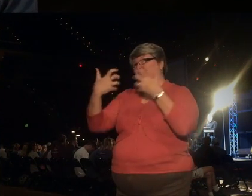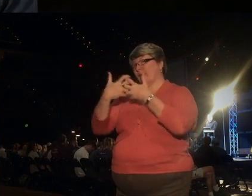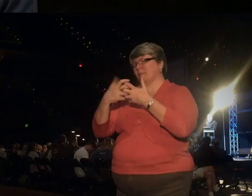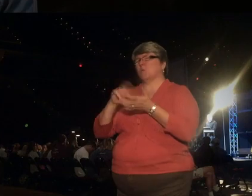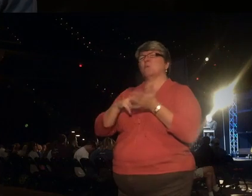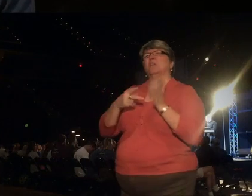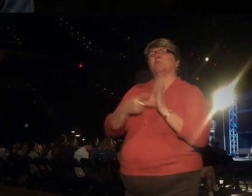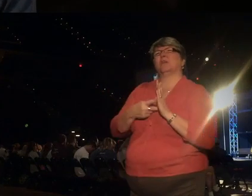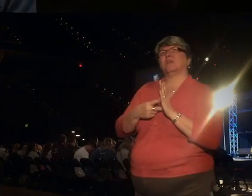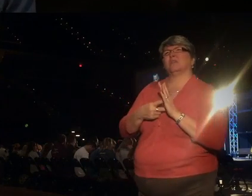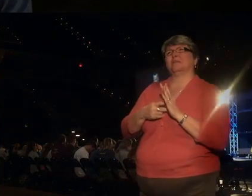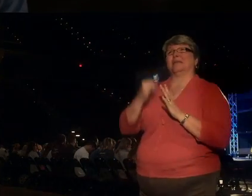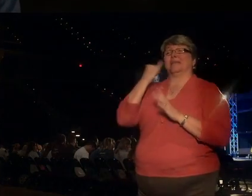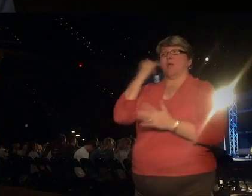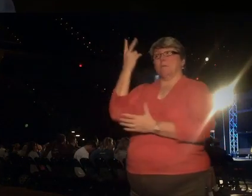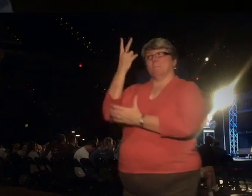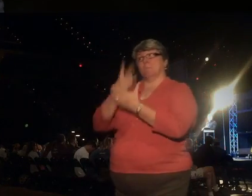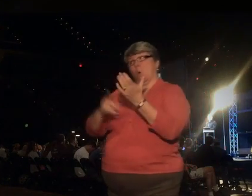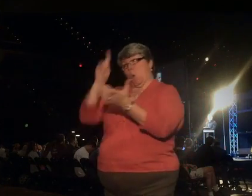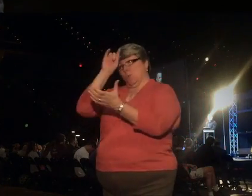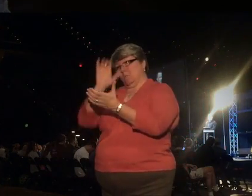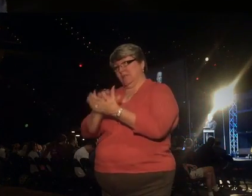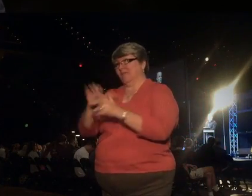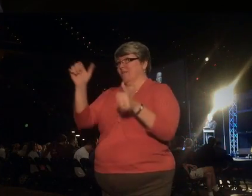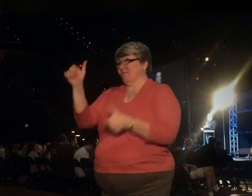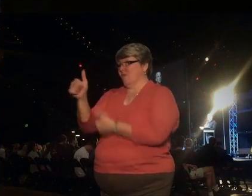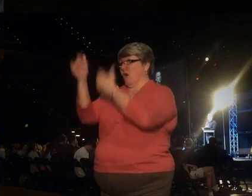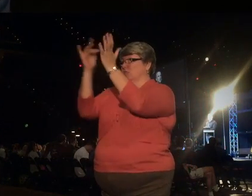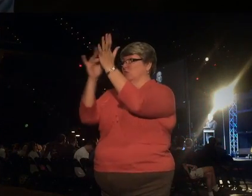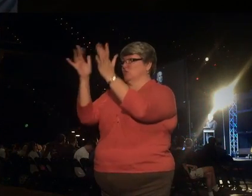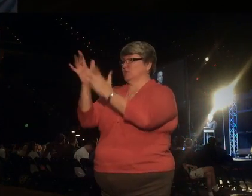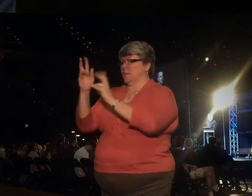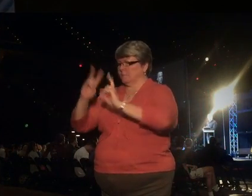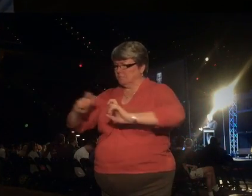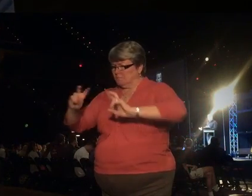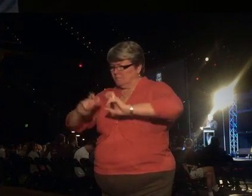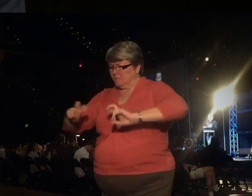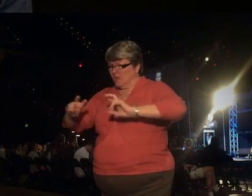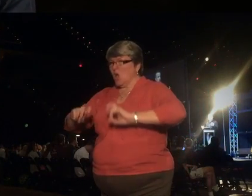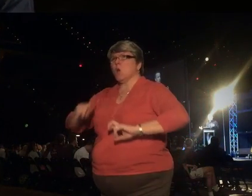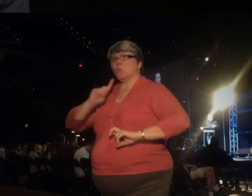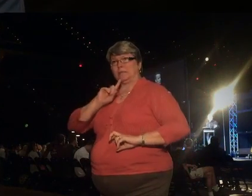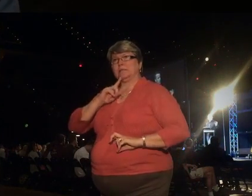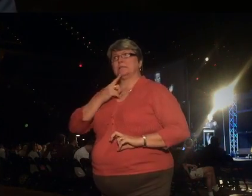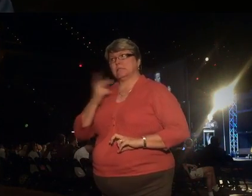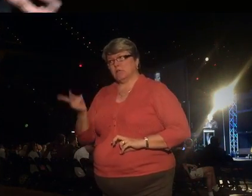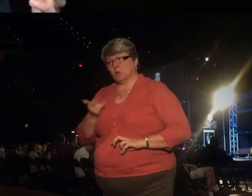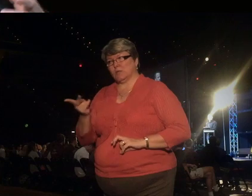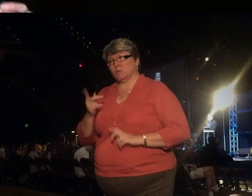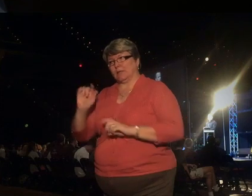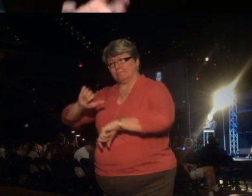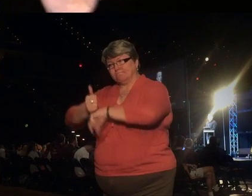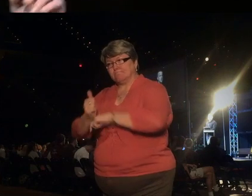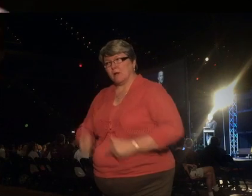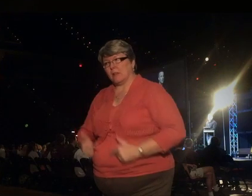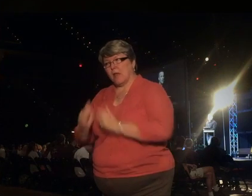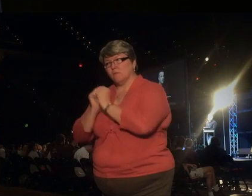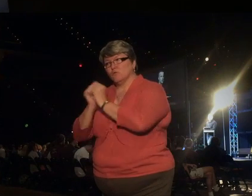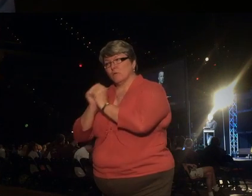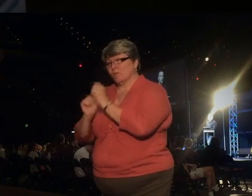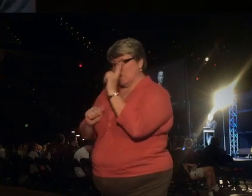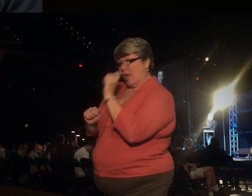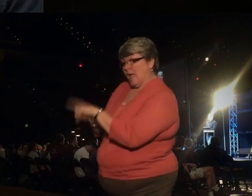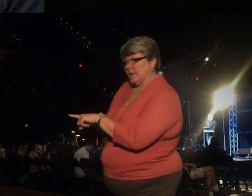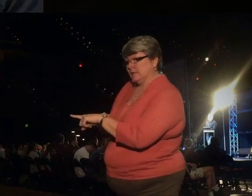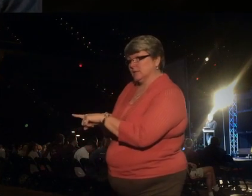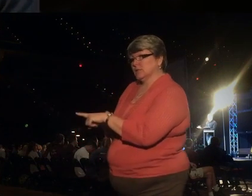you're both believers, both chasing Christ, but then you start to get into, okay, we're really serious about each other. We could build a life together. You start to have to ask, okay, are we